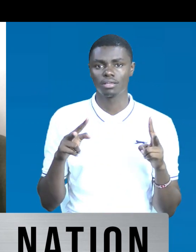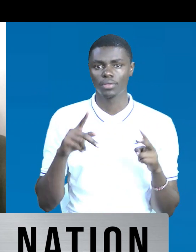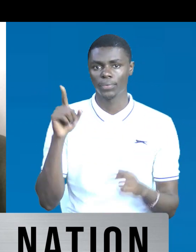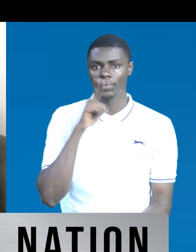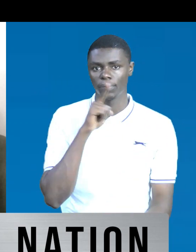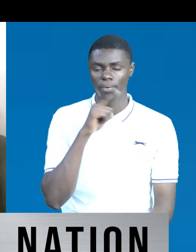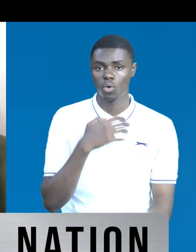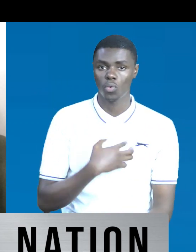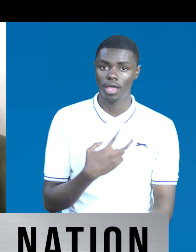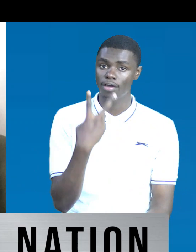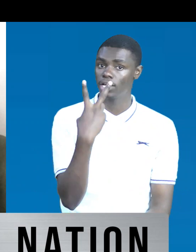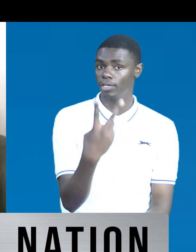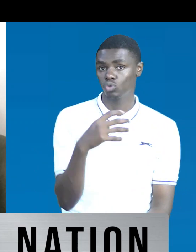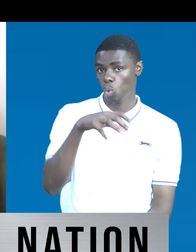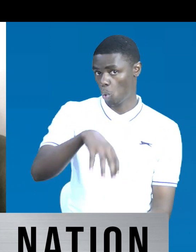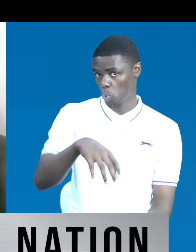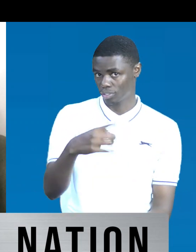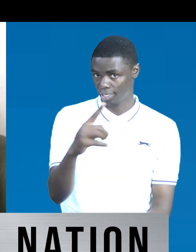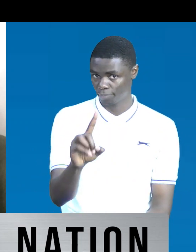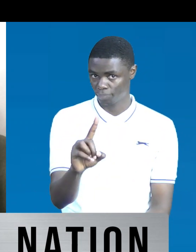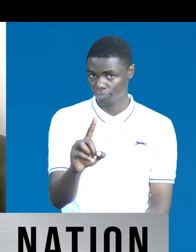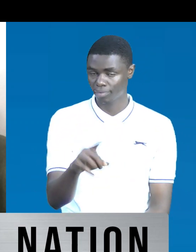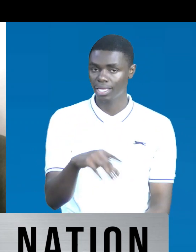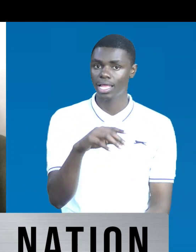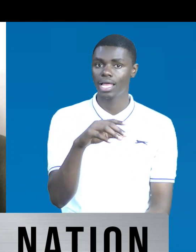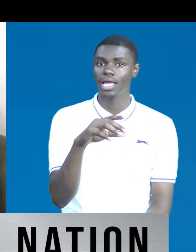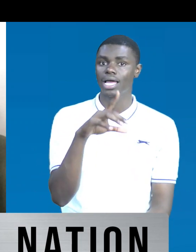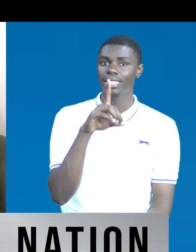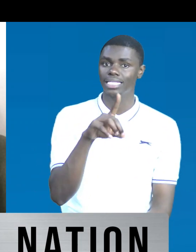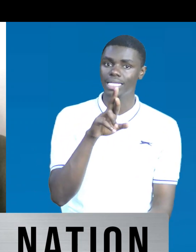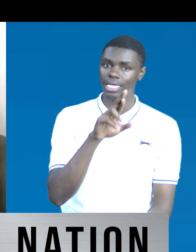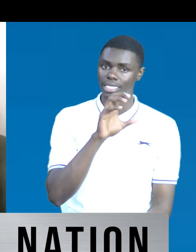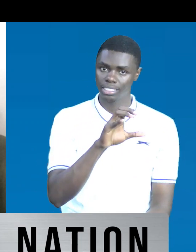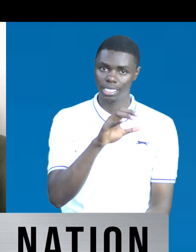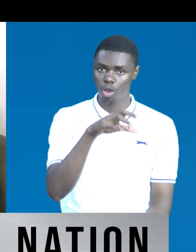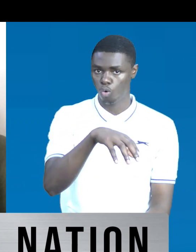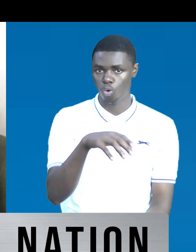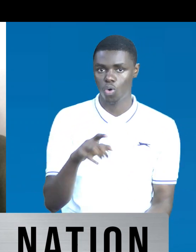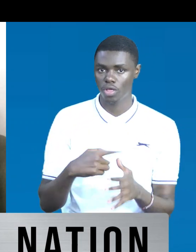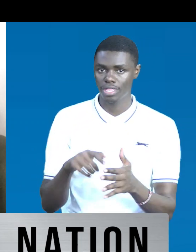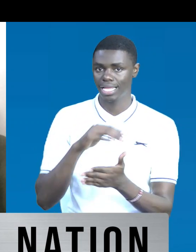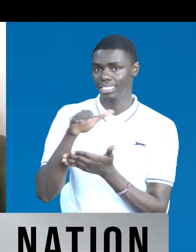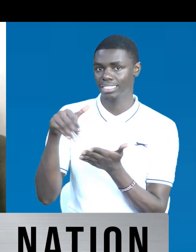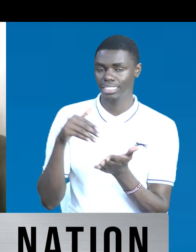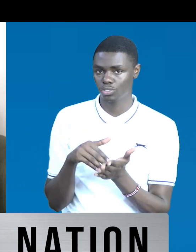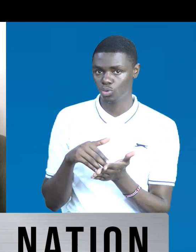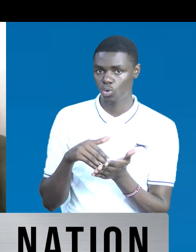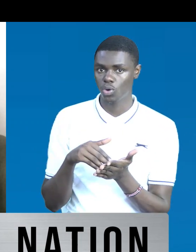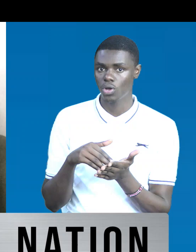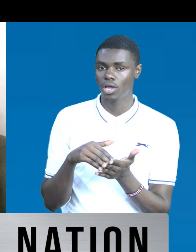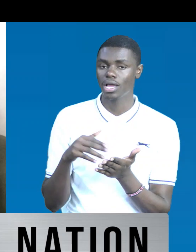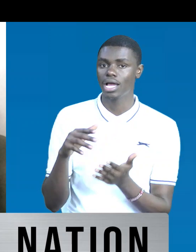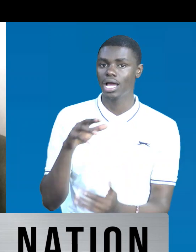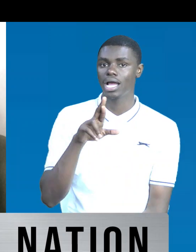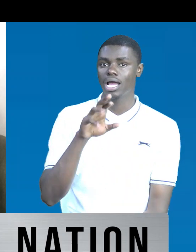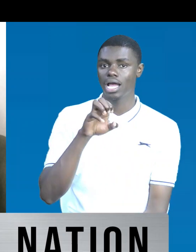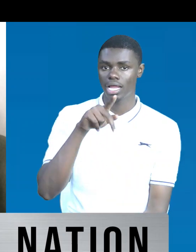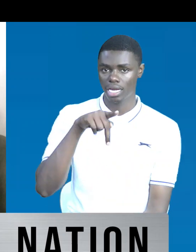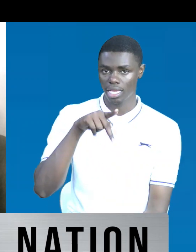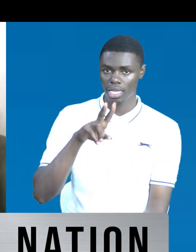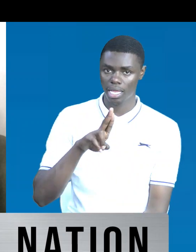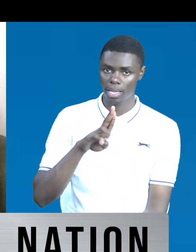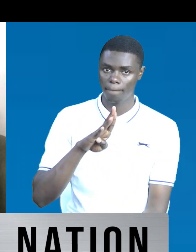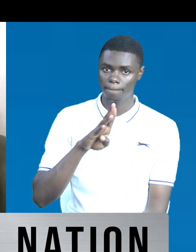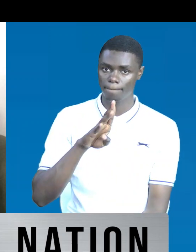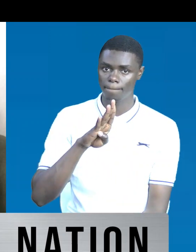Congos. You have the Democratic Republic of Congo and then the Central African Republic on the other side, but